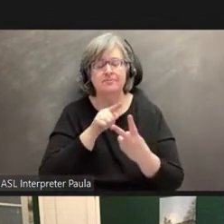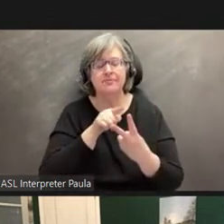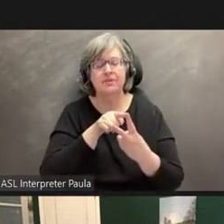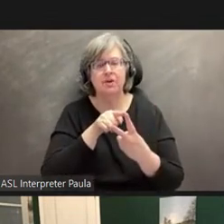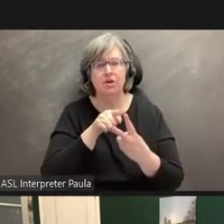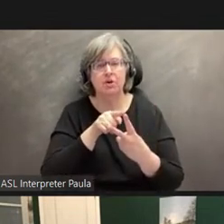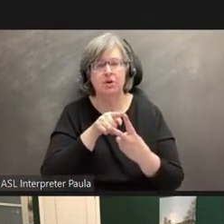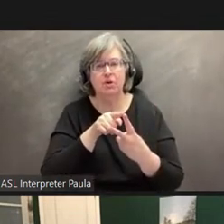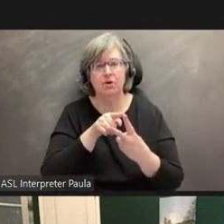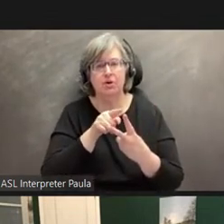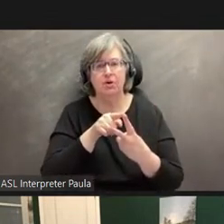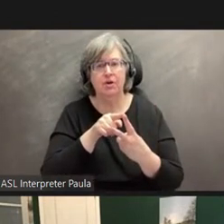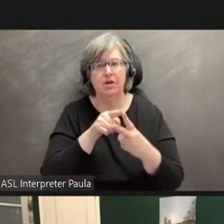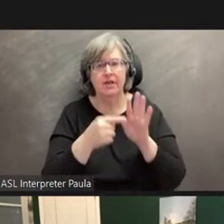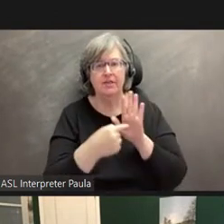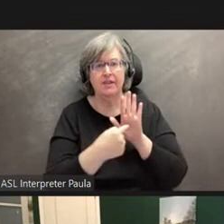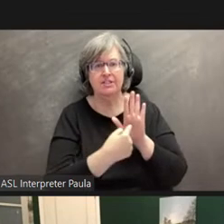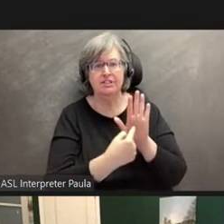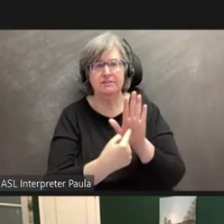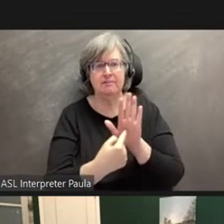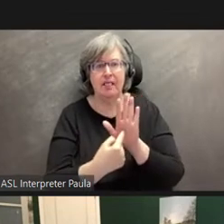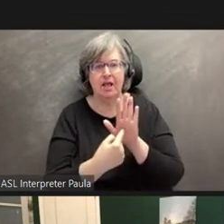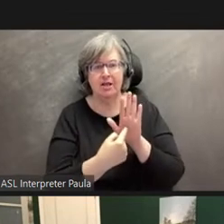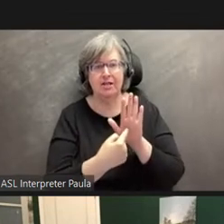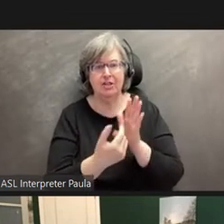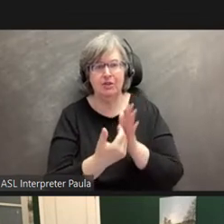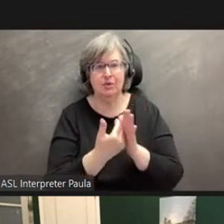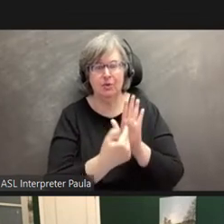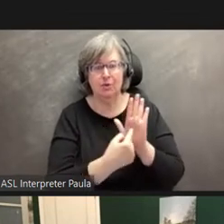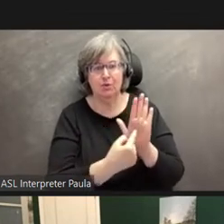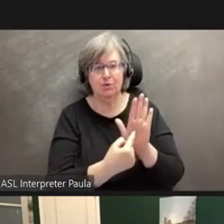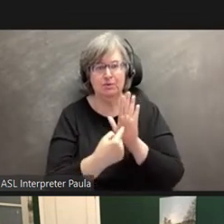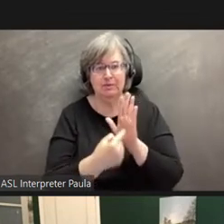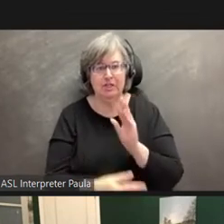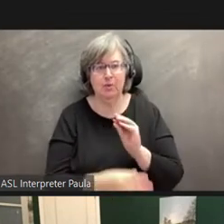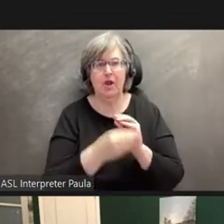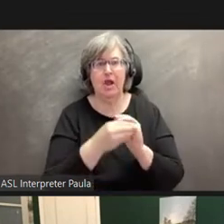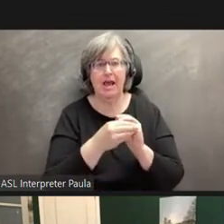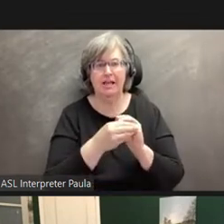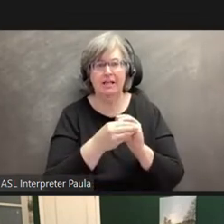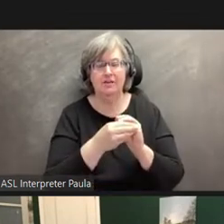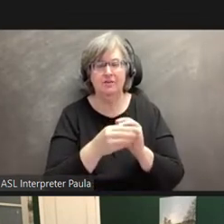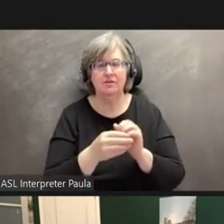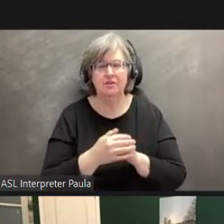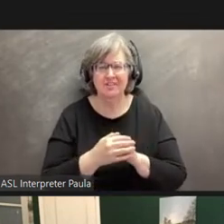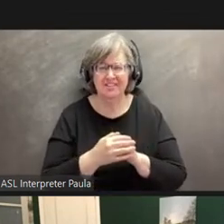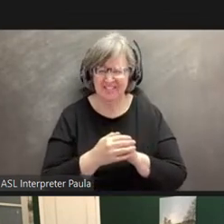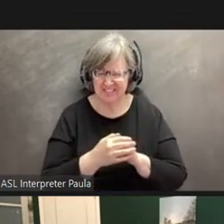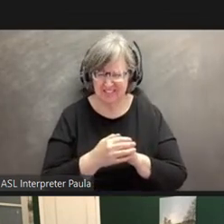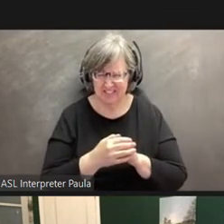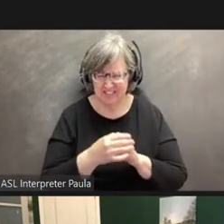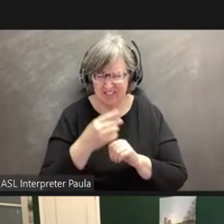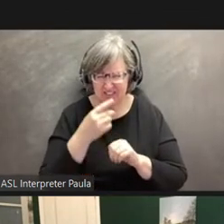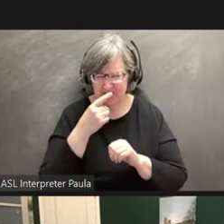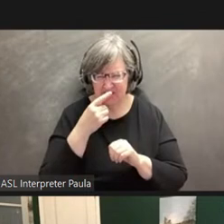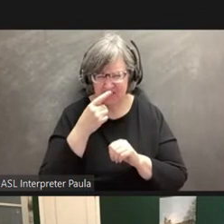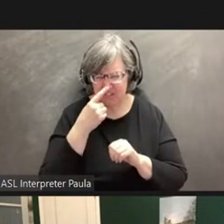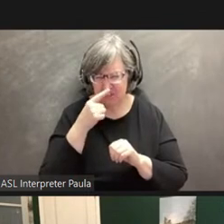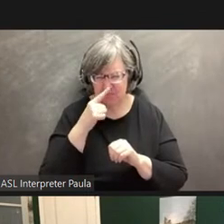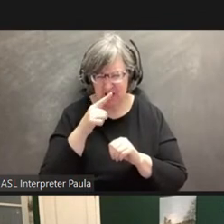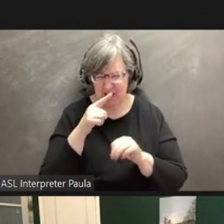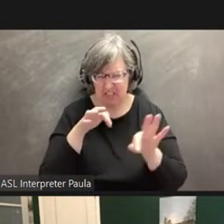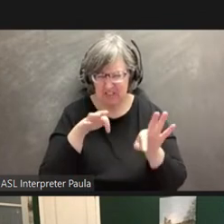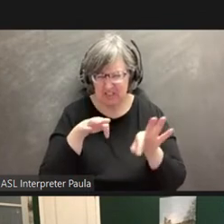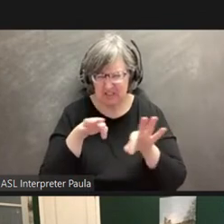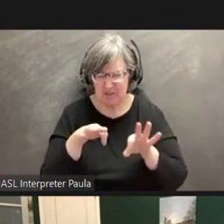was about the display, the new display that's being added. Can you kind of paint a picture a little bit